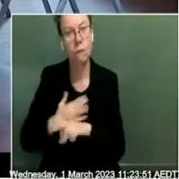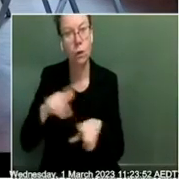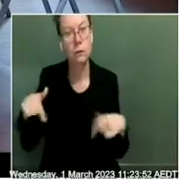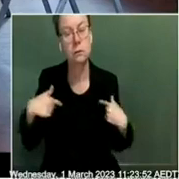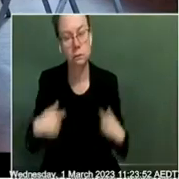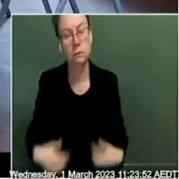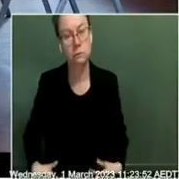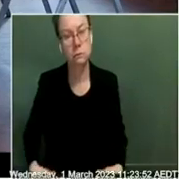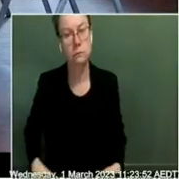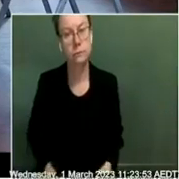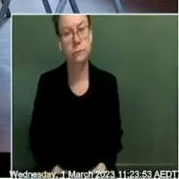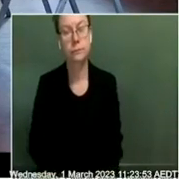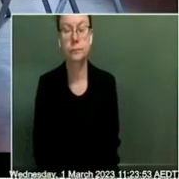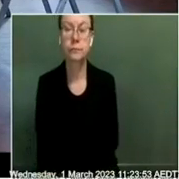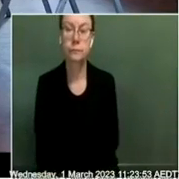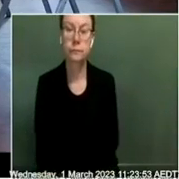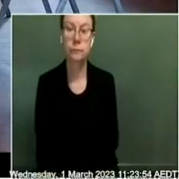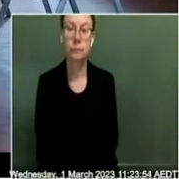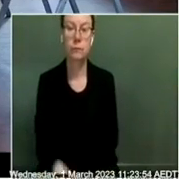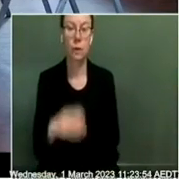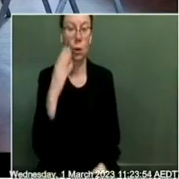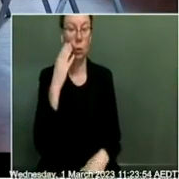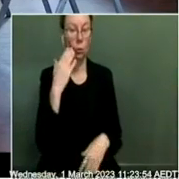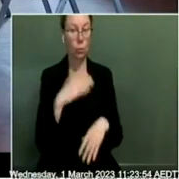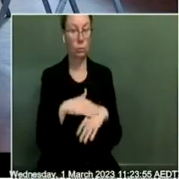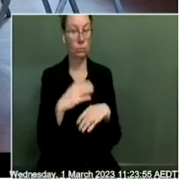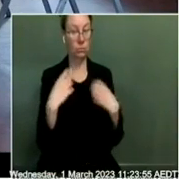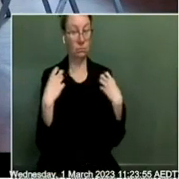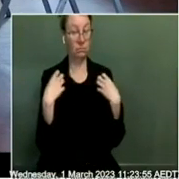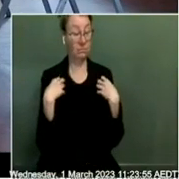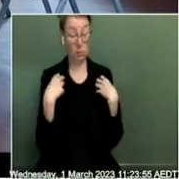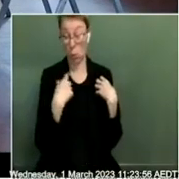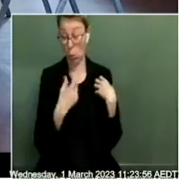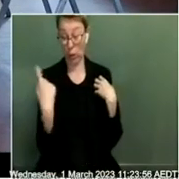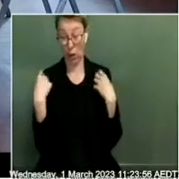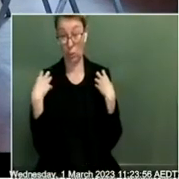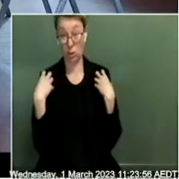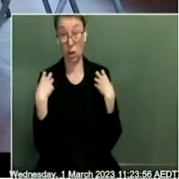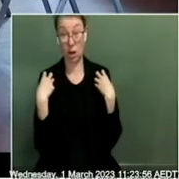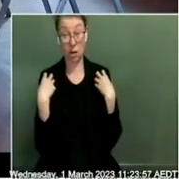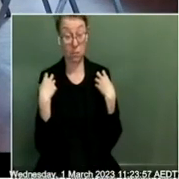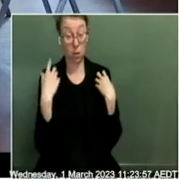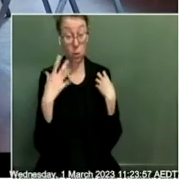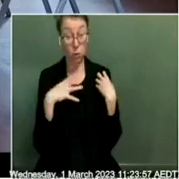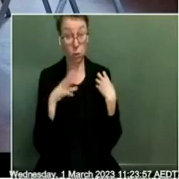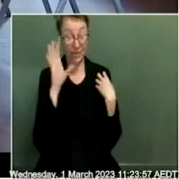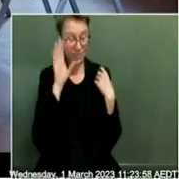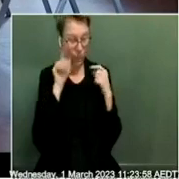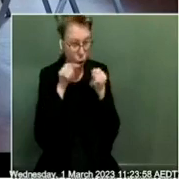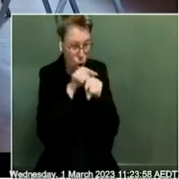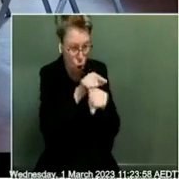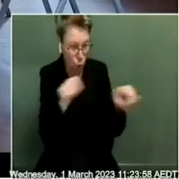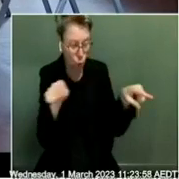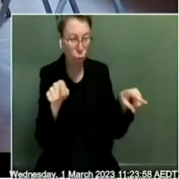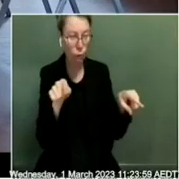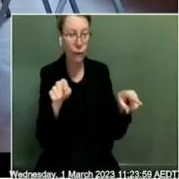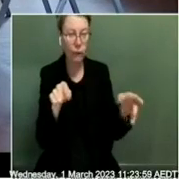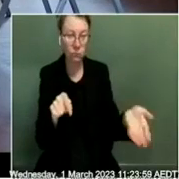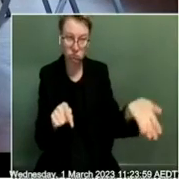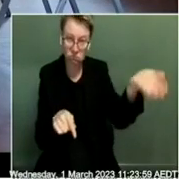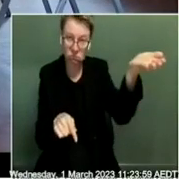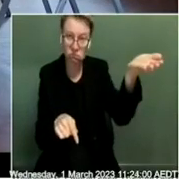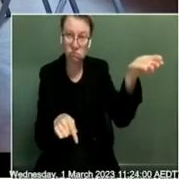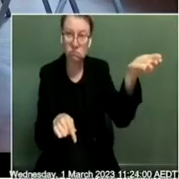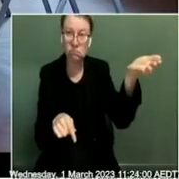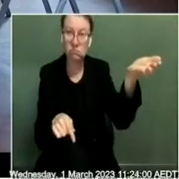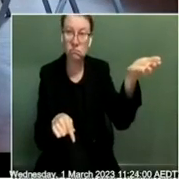as commissioners, as Yoorrook, but it's your voices that we want to elevate, right? Mm-hmm. We didn't, it's not just because we're a royal commission, it's that fight